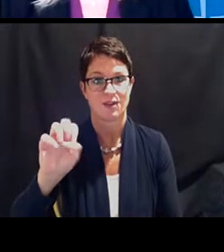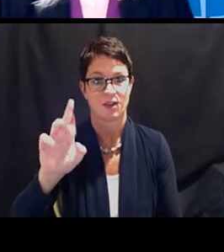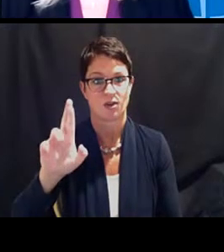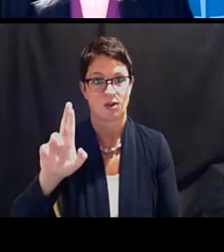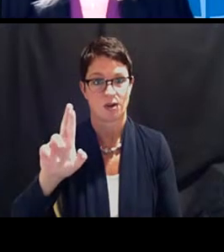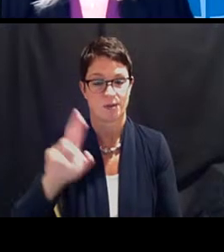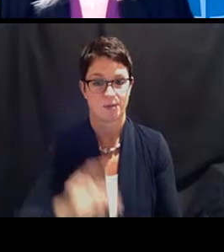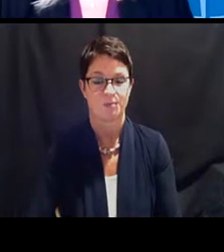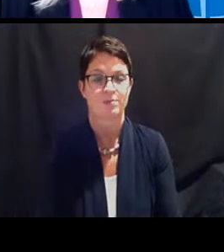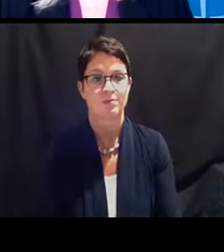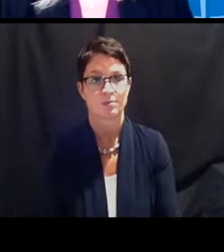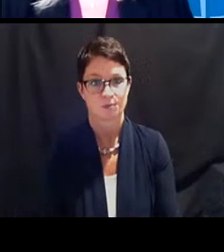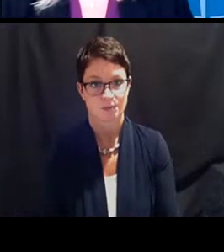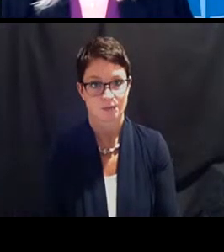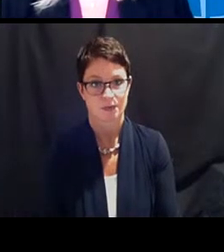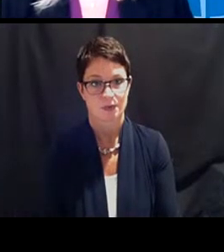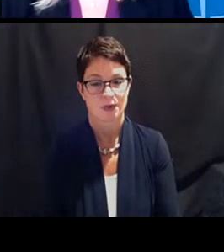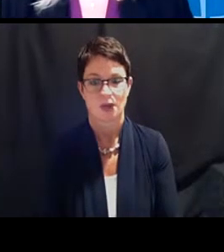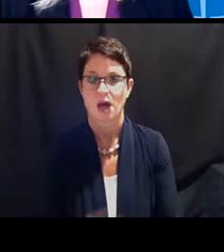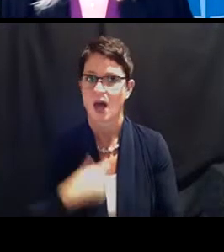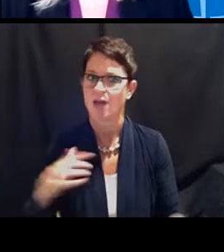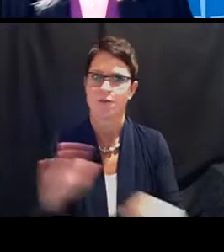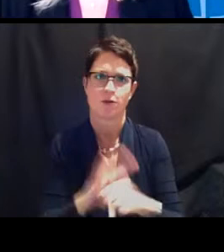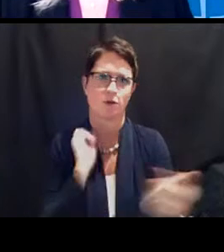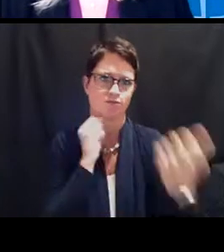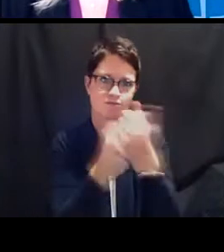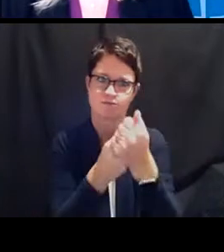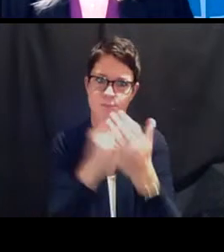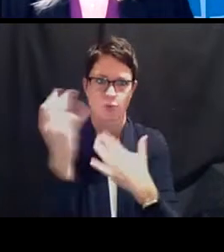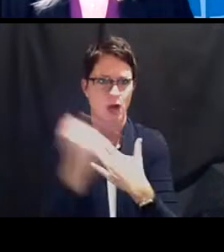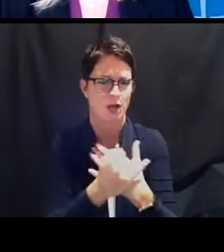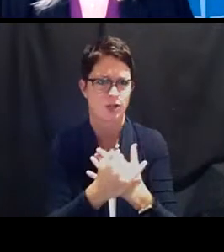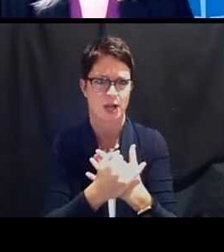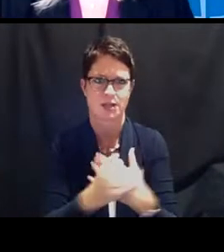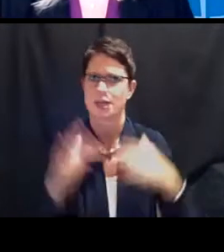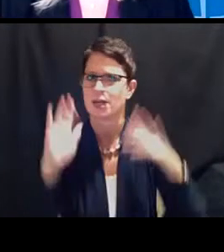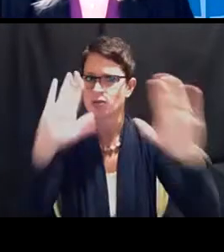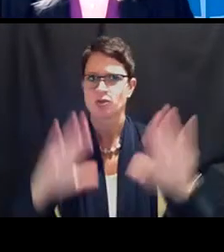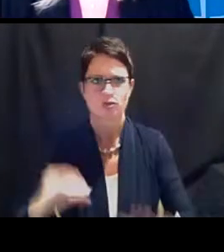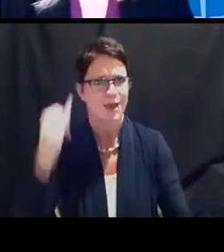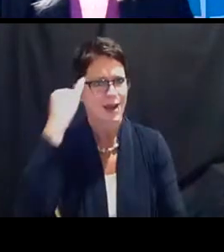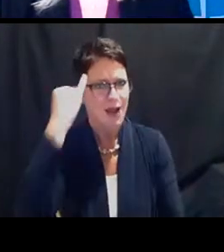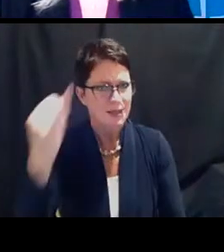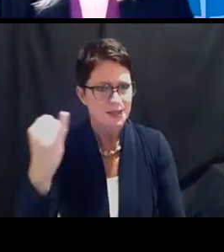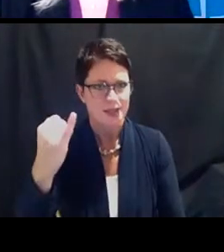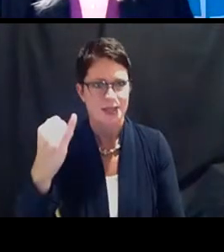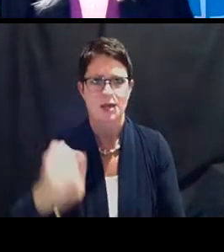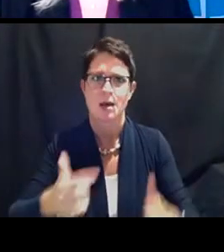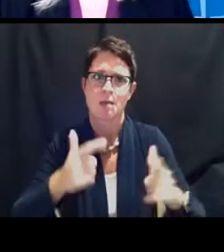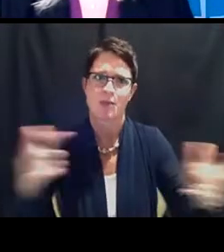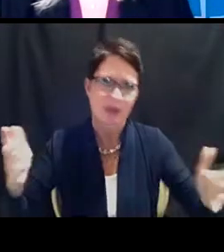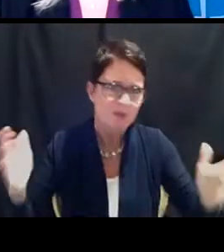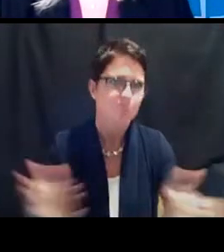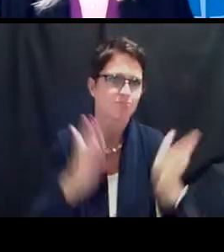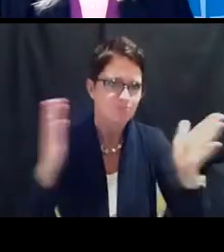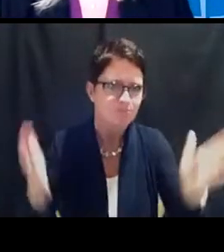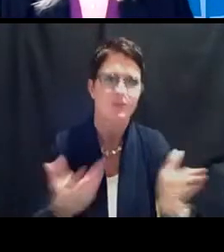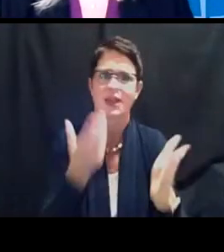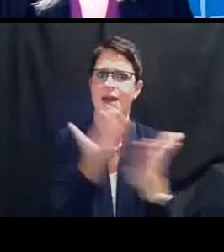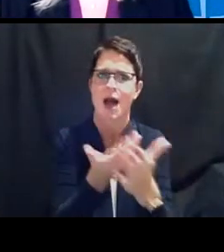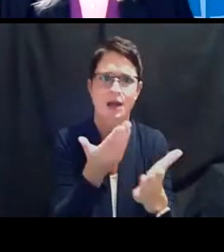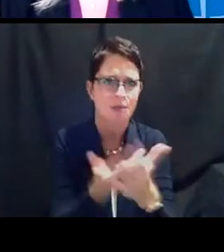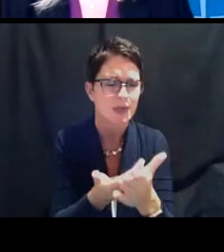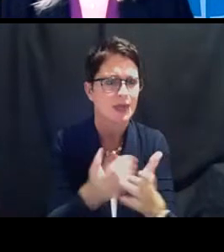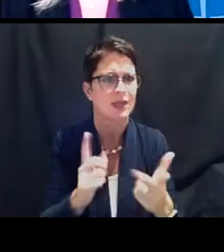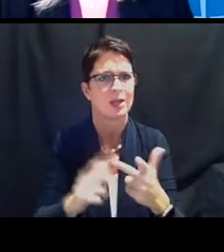SCHAEFER. And I wholeheartedly approve of this project. I think it's a great idea. It'll be a huge boost for our economy. It'll